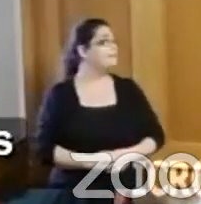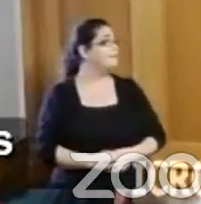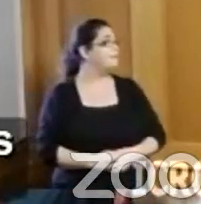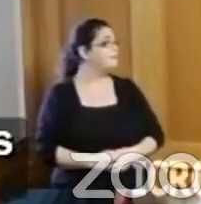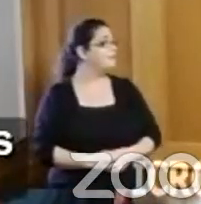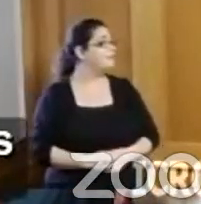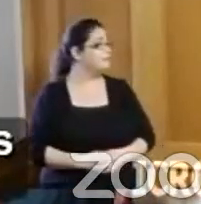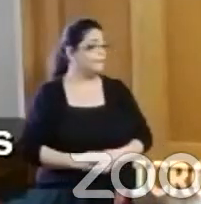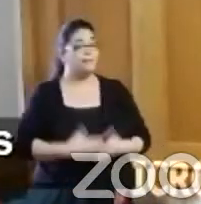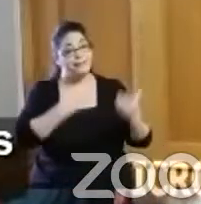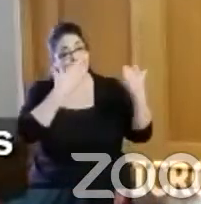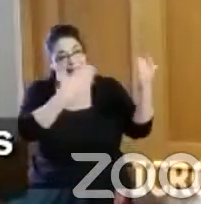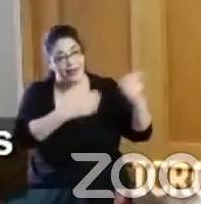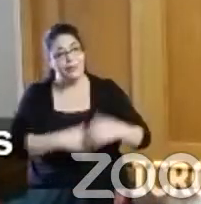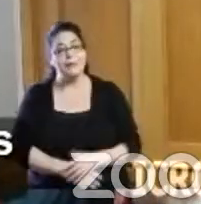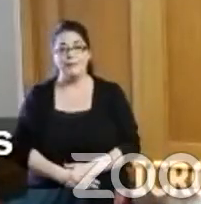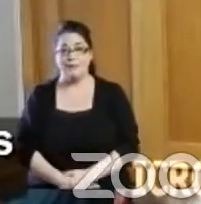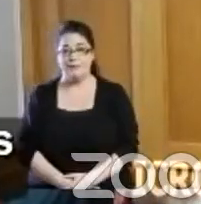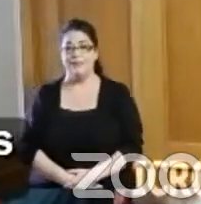Thank you.